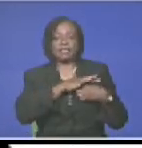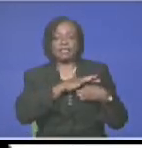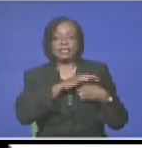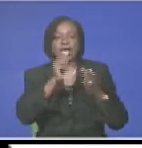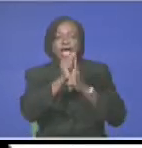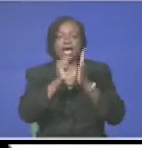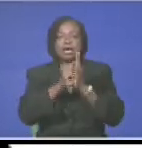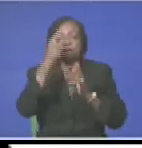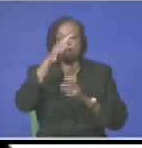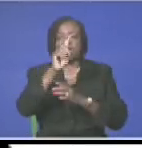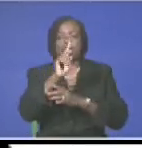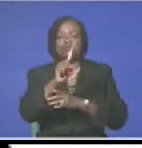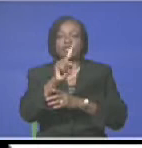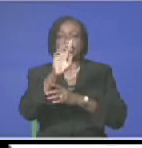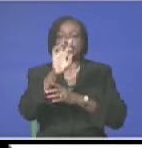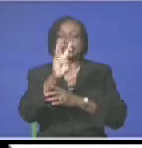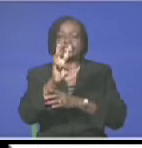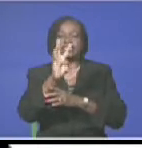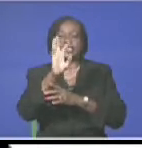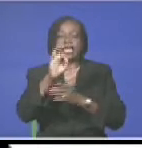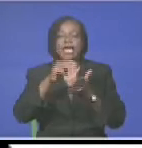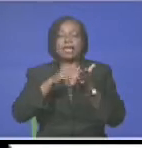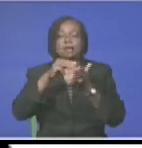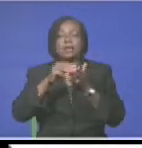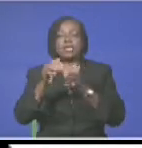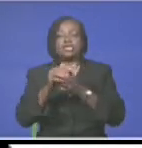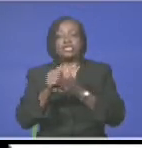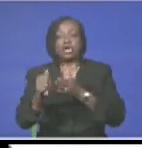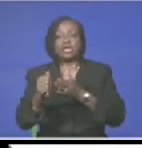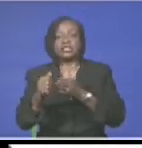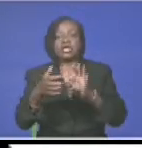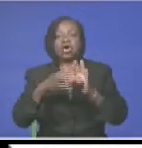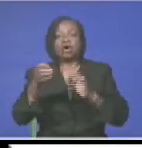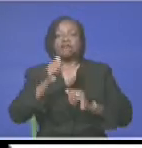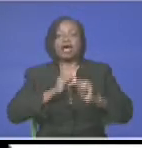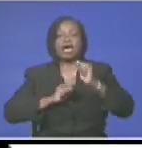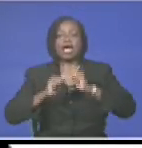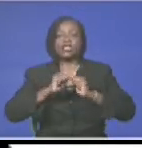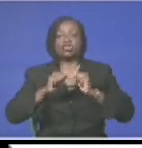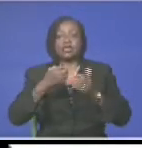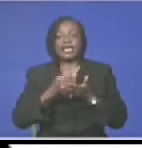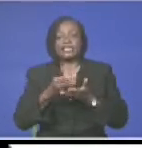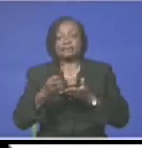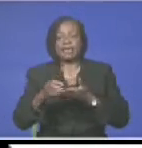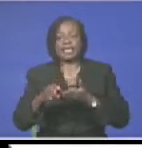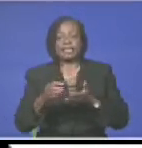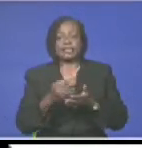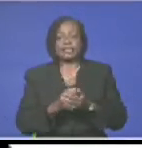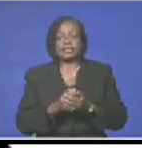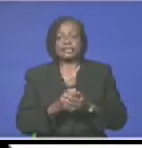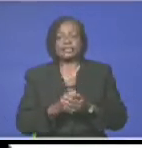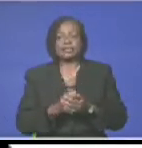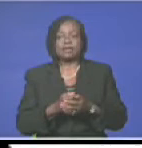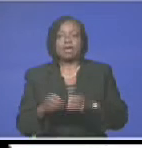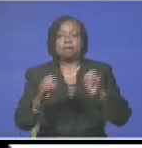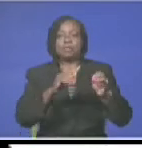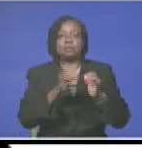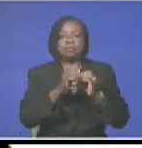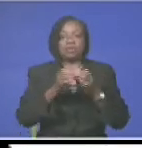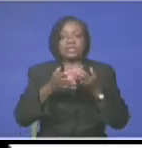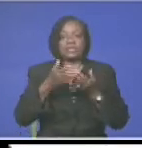for $169 million of our actual expenditure. Put more